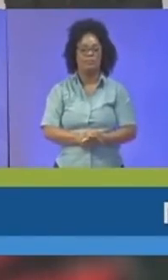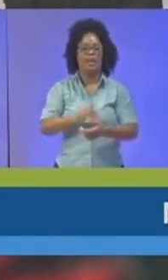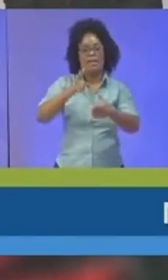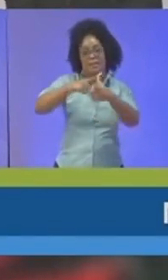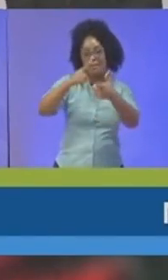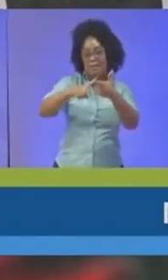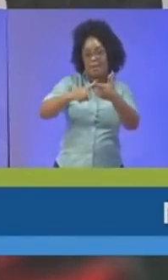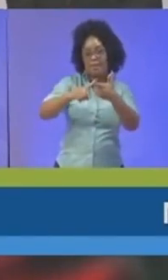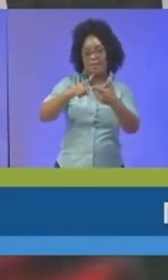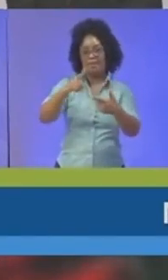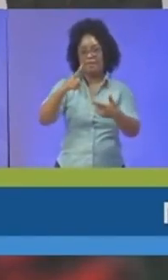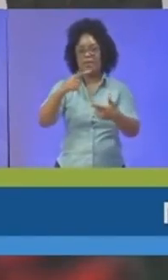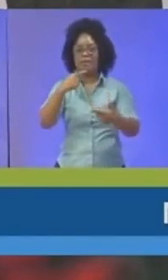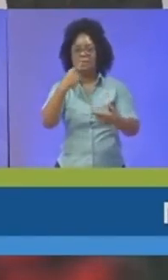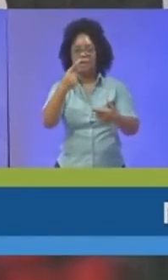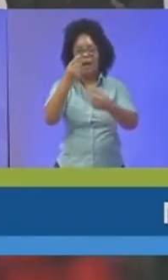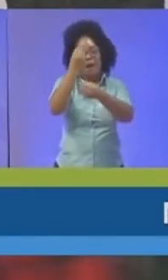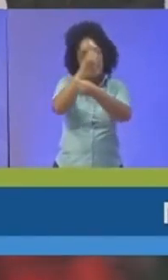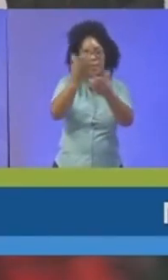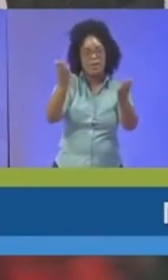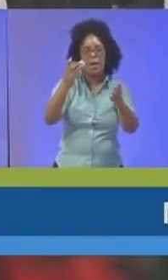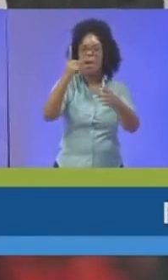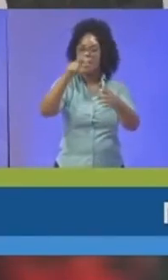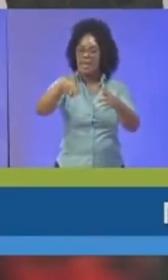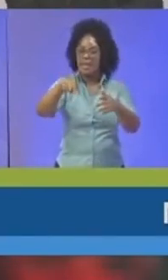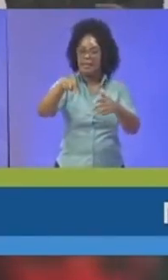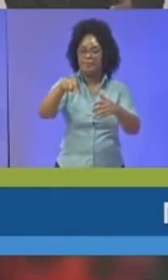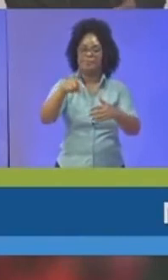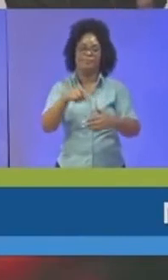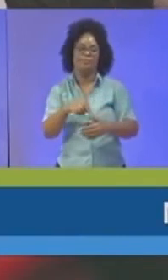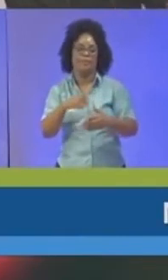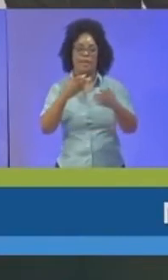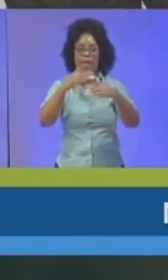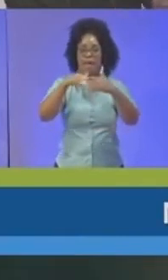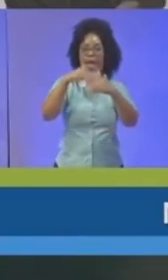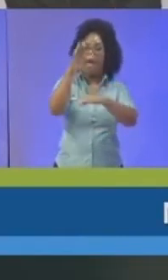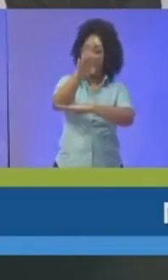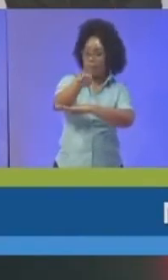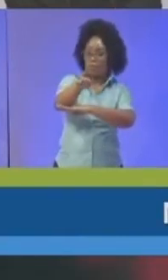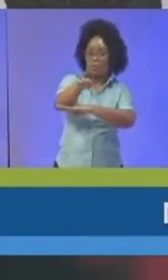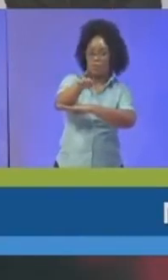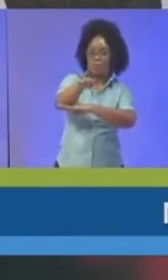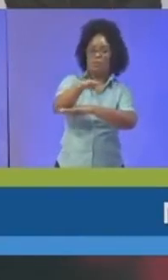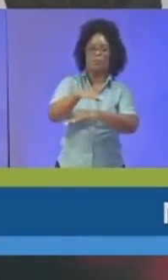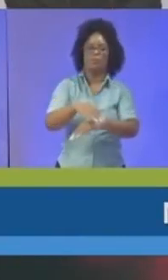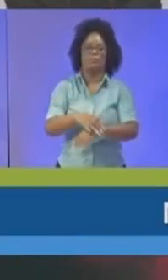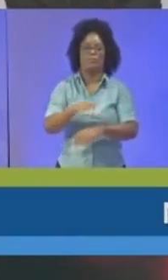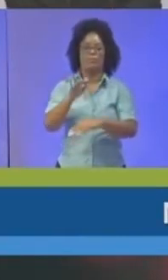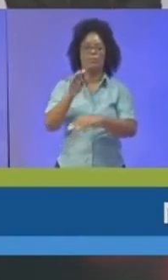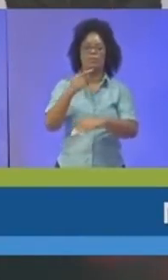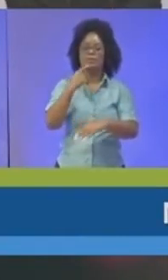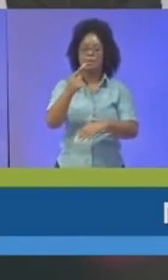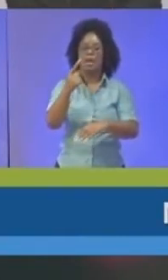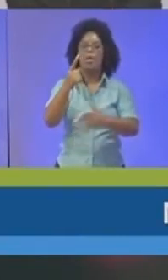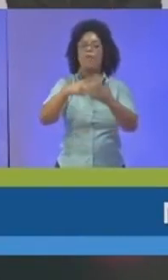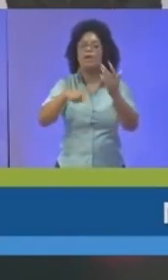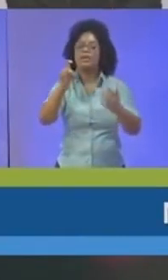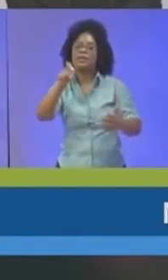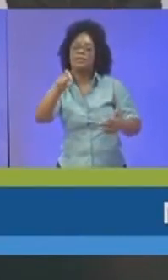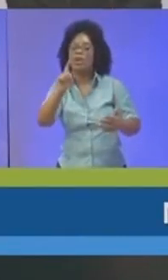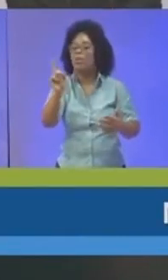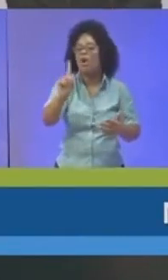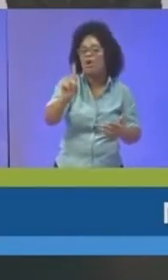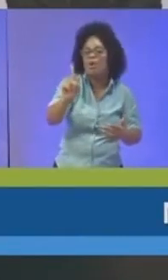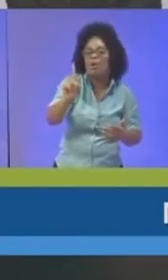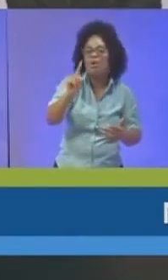circuit, patients would get seen by our multidisciplinary team composed of the specialists that I spoke about before.